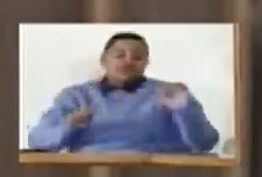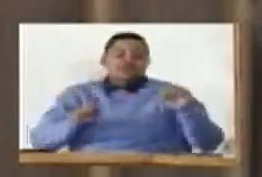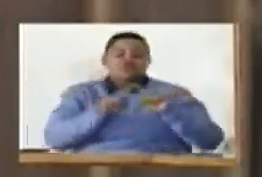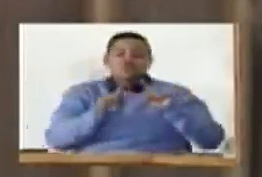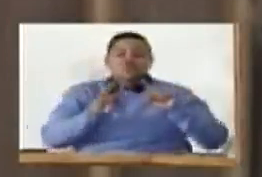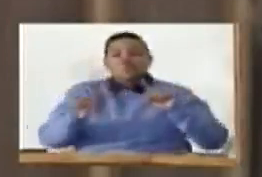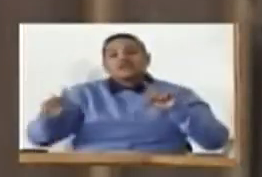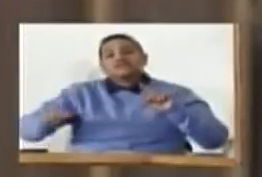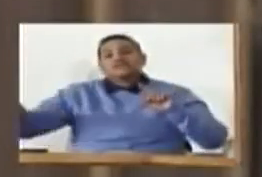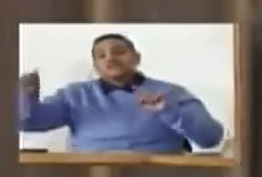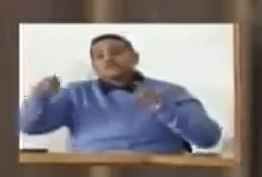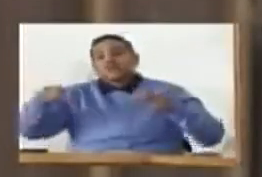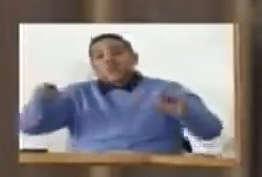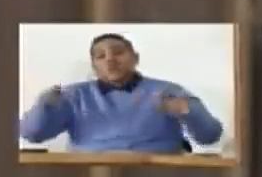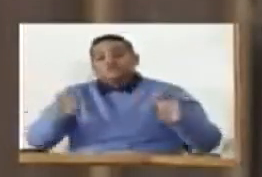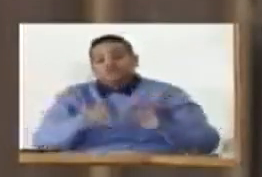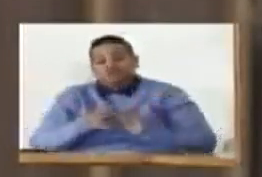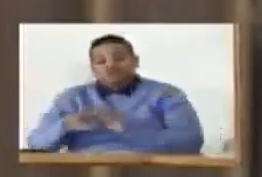Road.